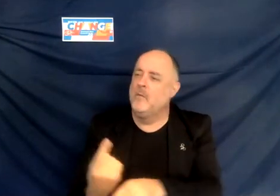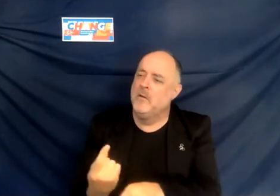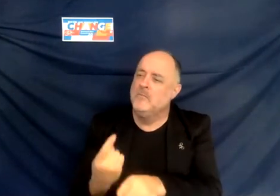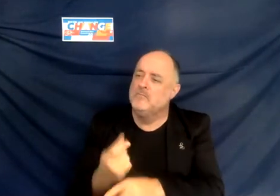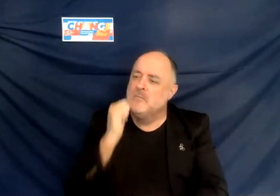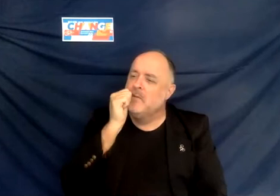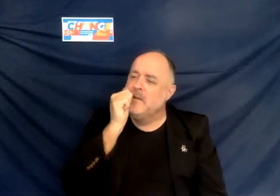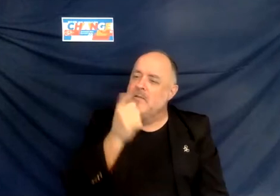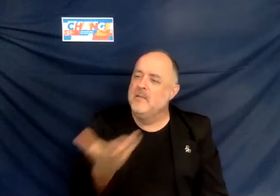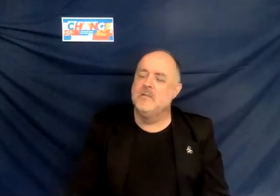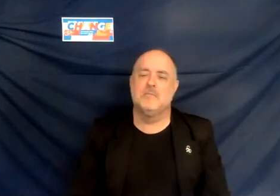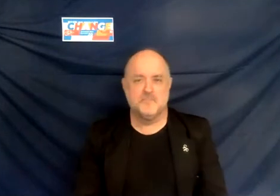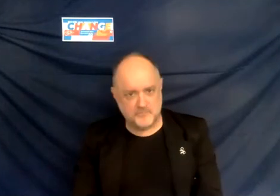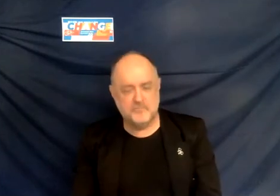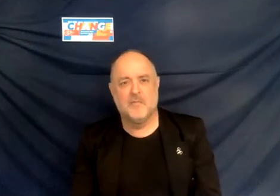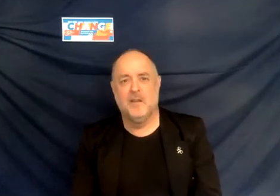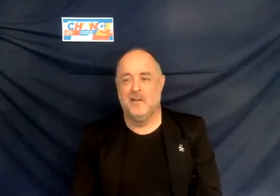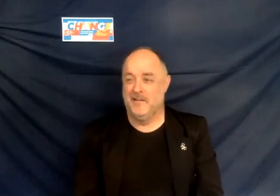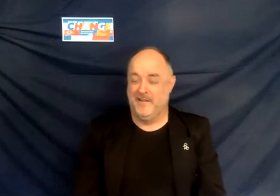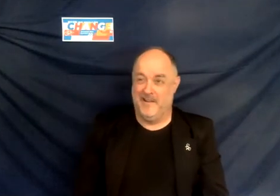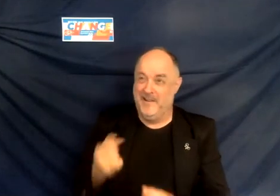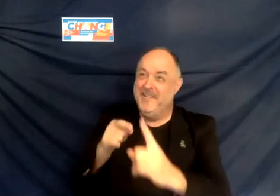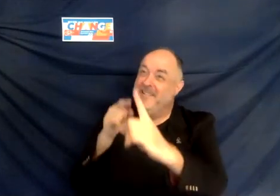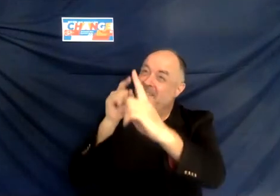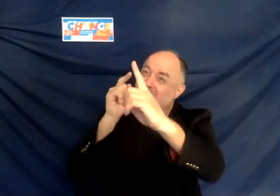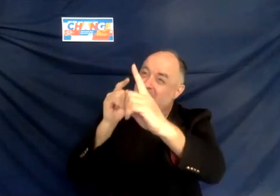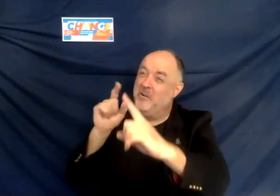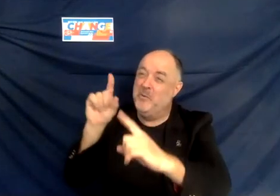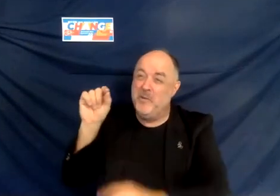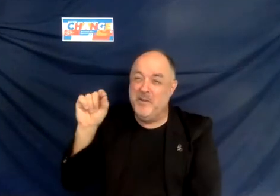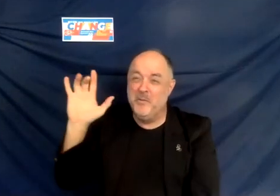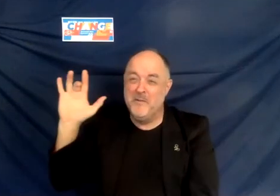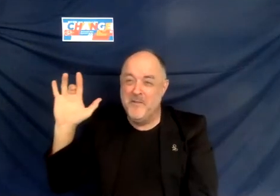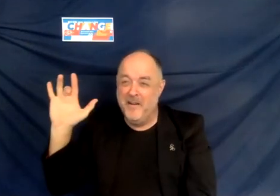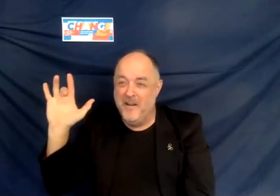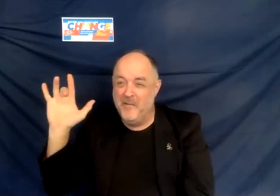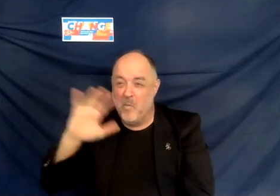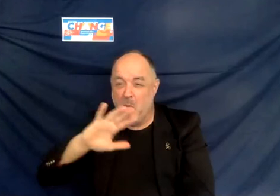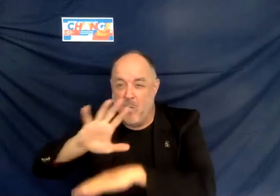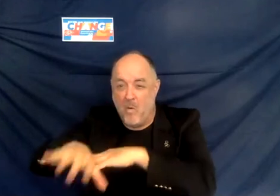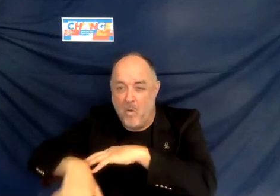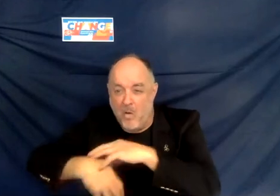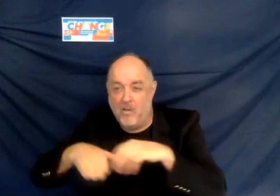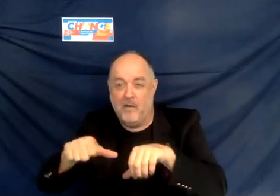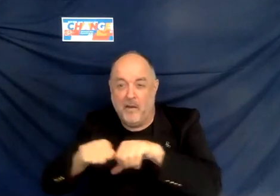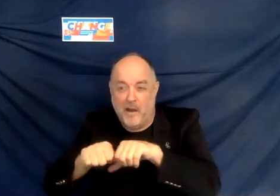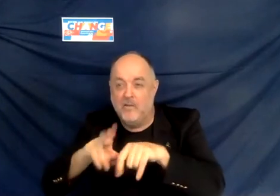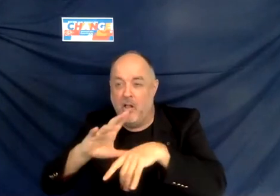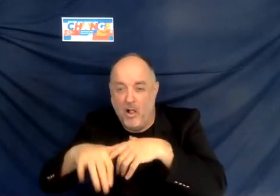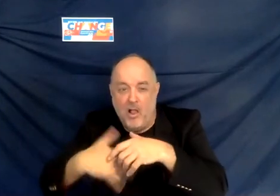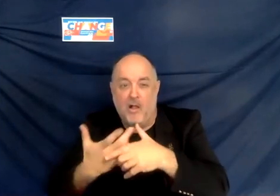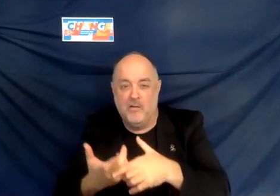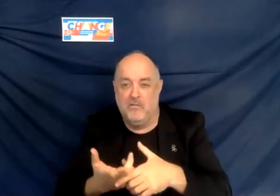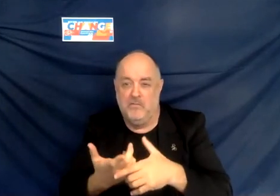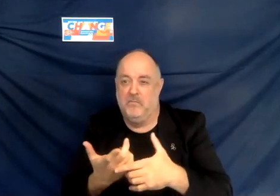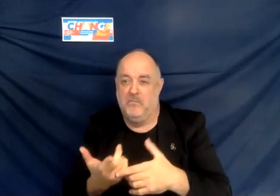by 2025 to be completely emissions free in the city center. So only electric vans and cars will be